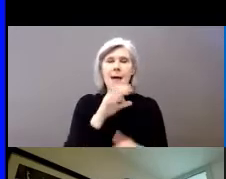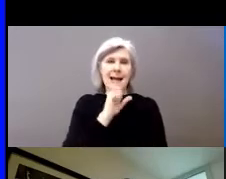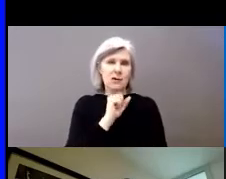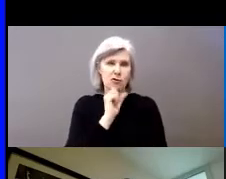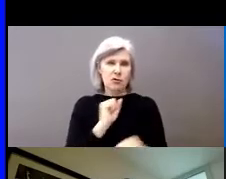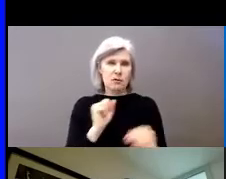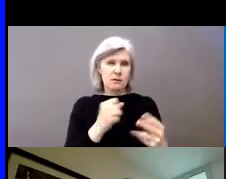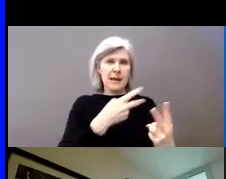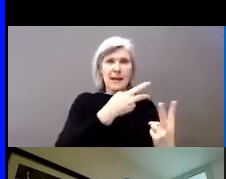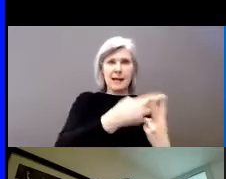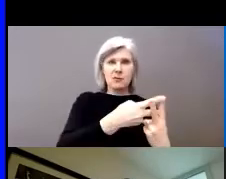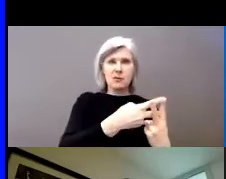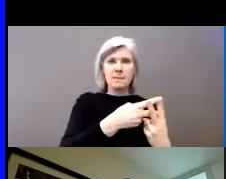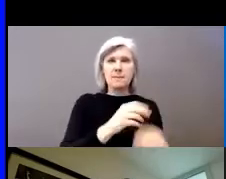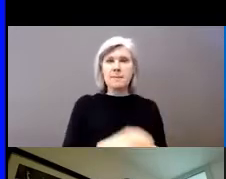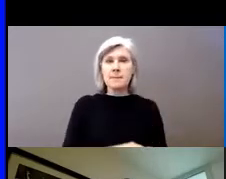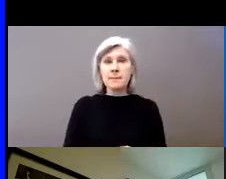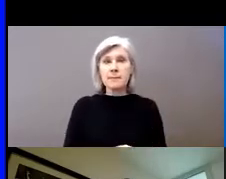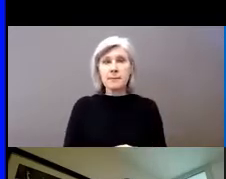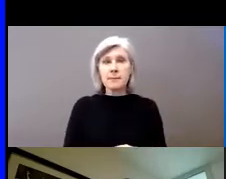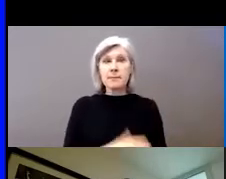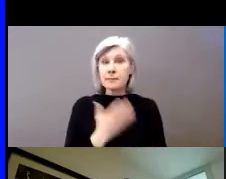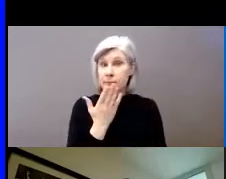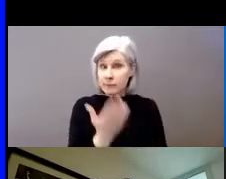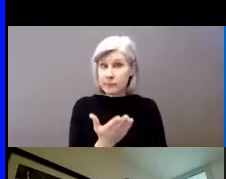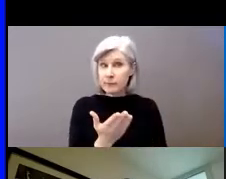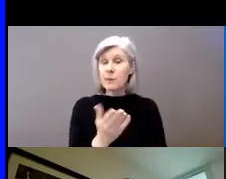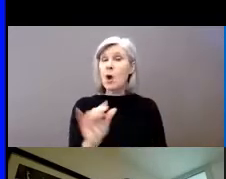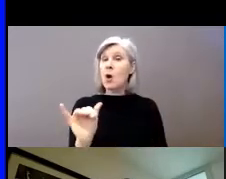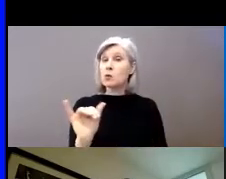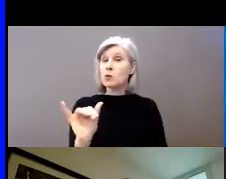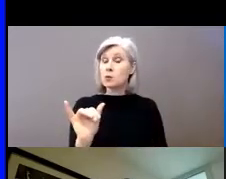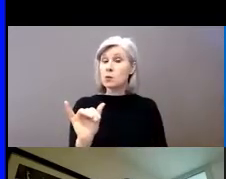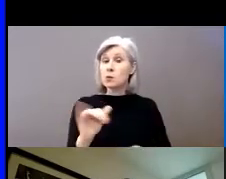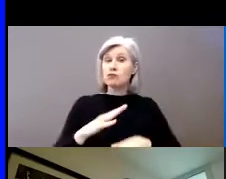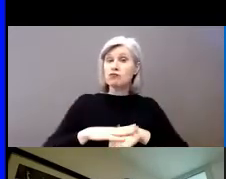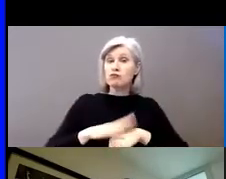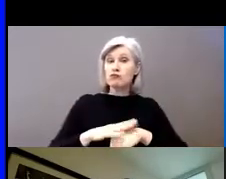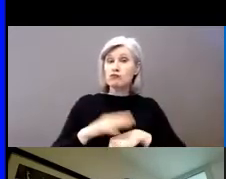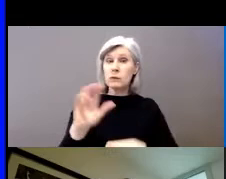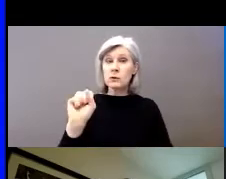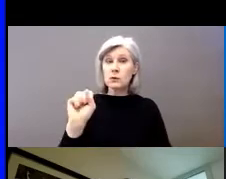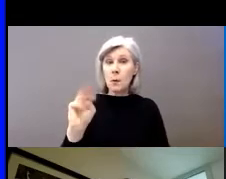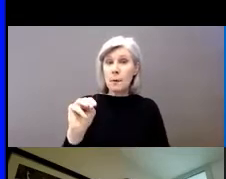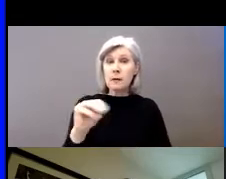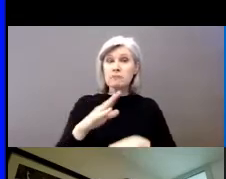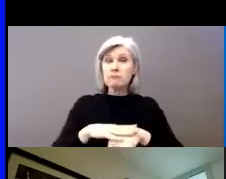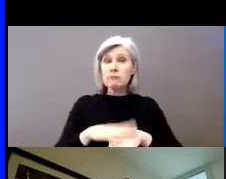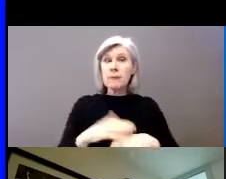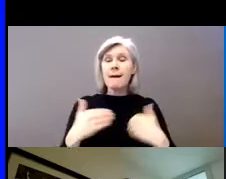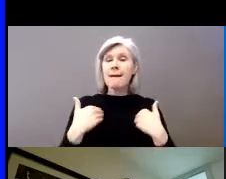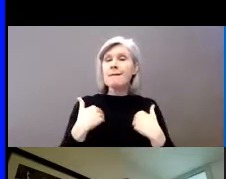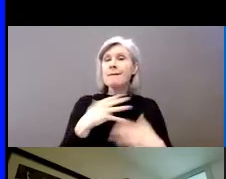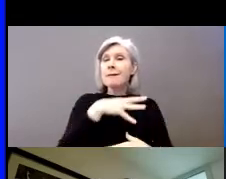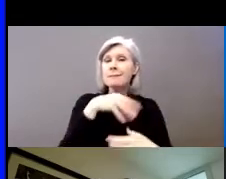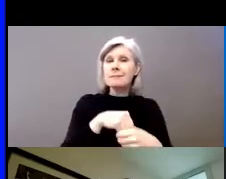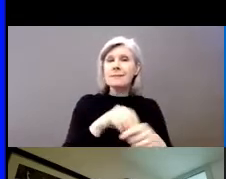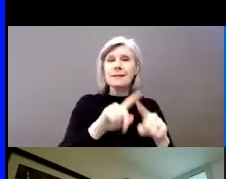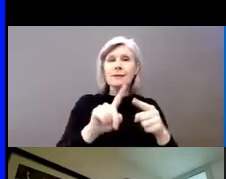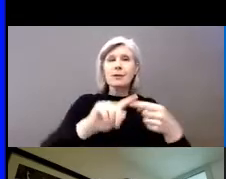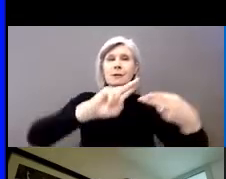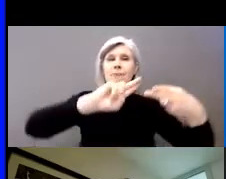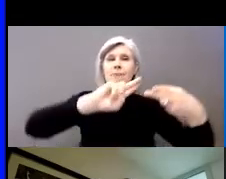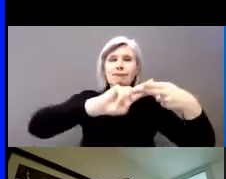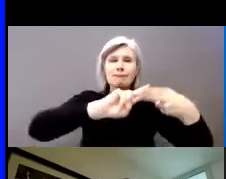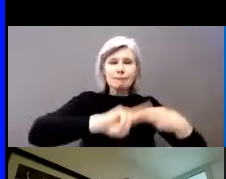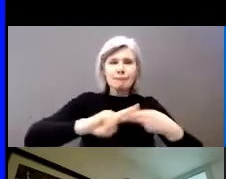see on the screen, the social media guide also has interactive stickers and even an Instagram filter that we